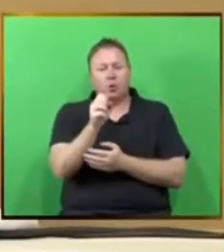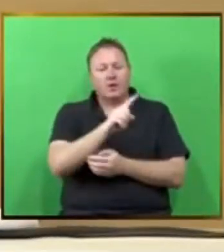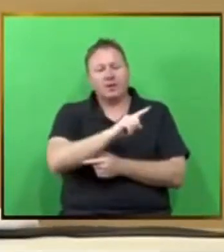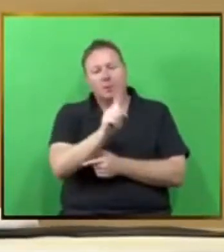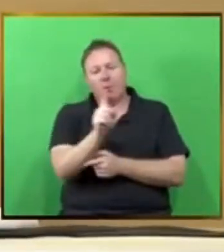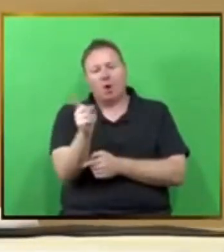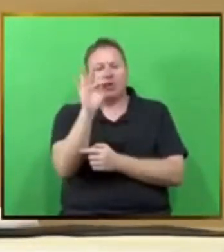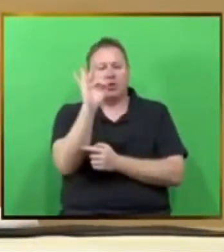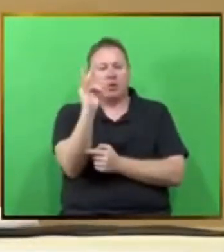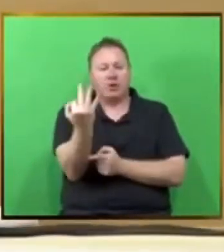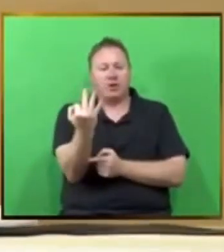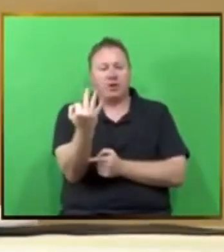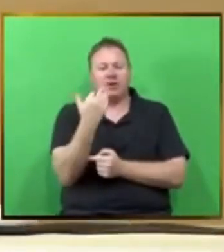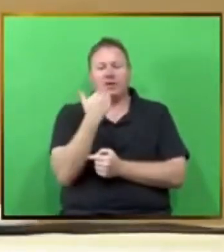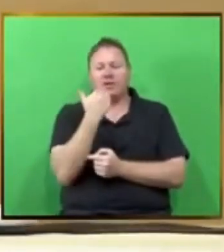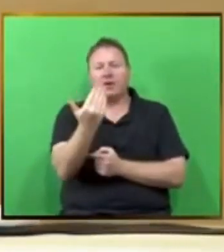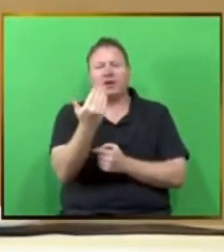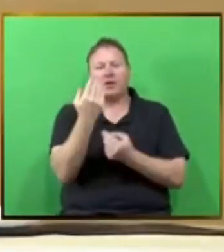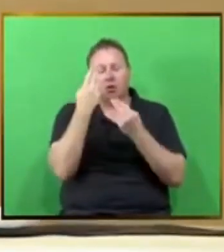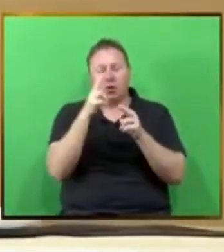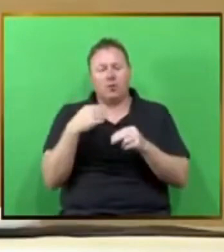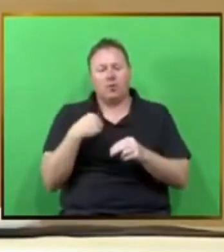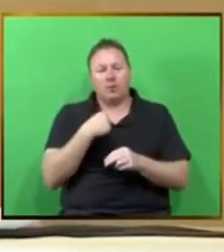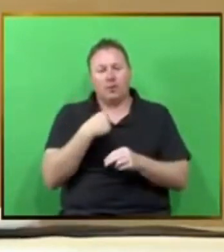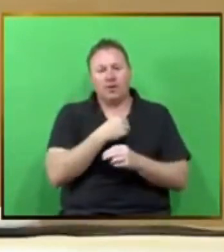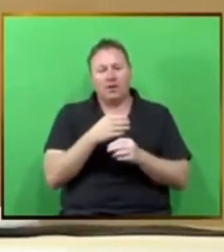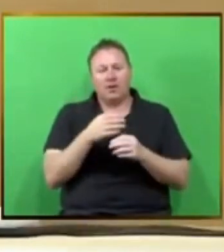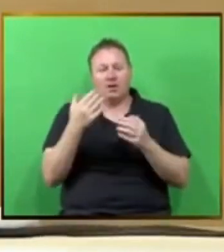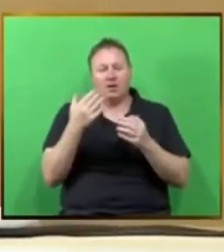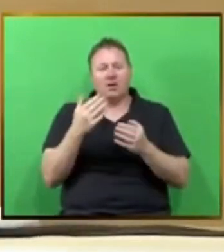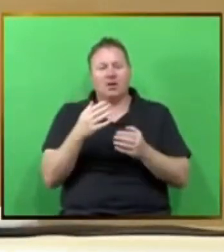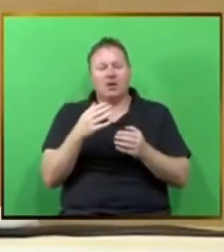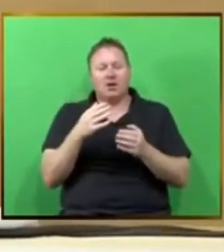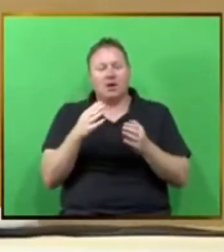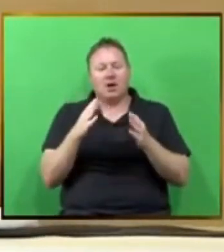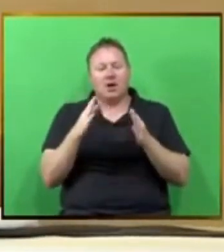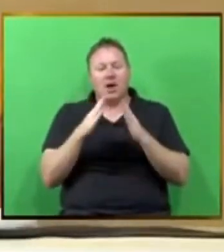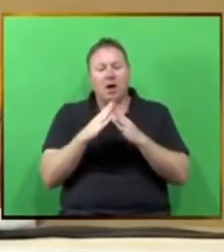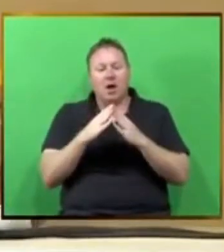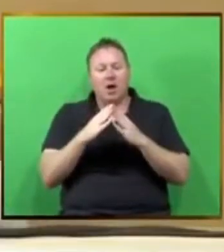3:20. I thank the honorable members. The House is adjourned.